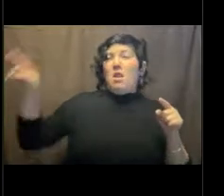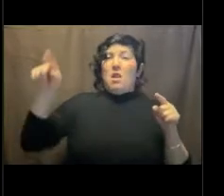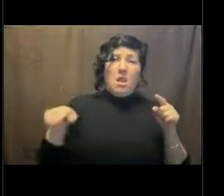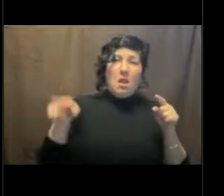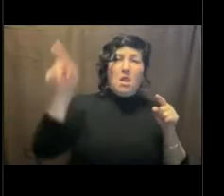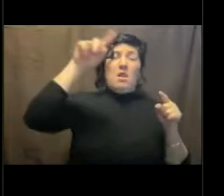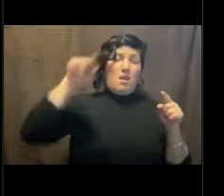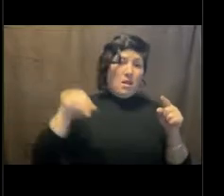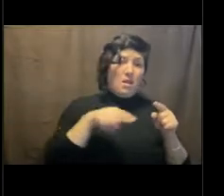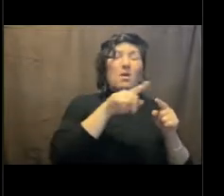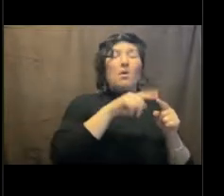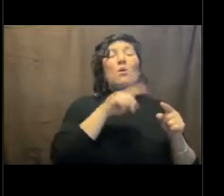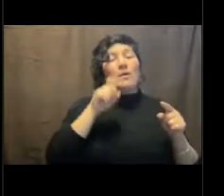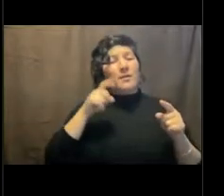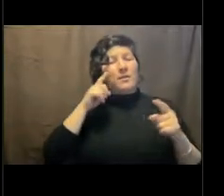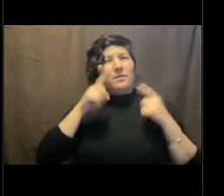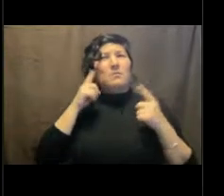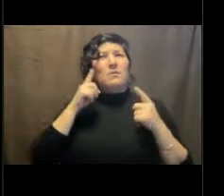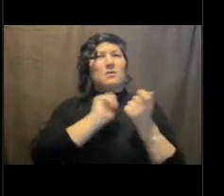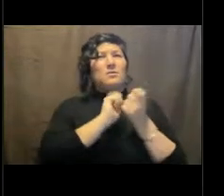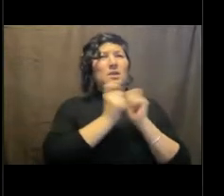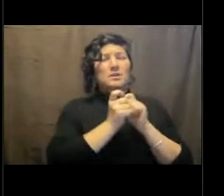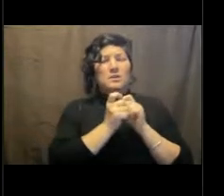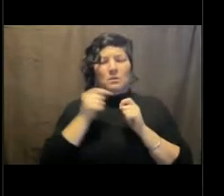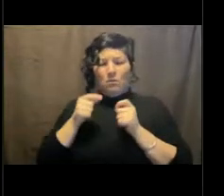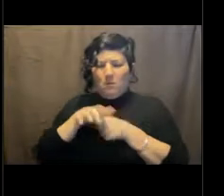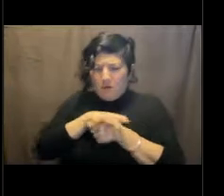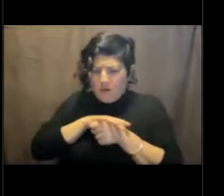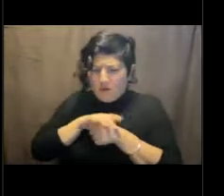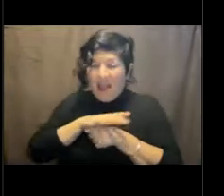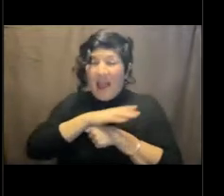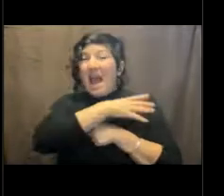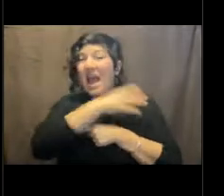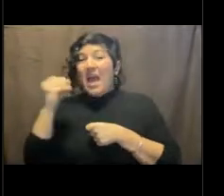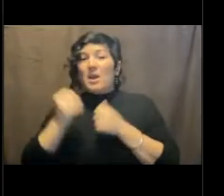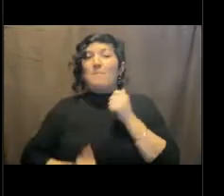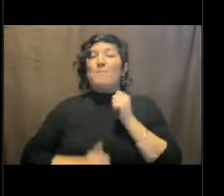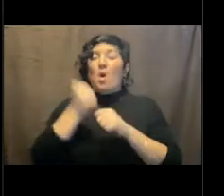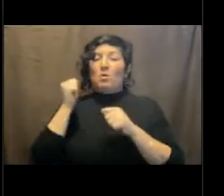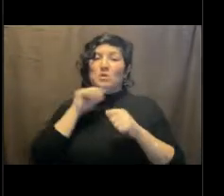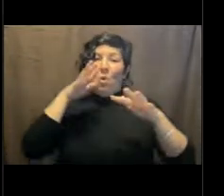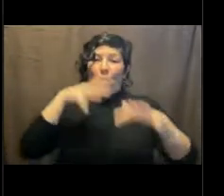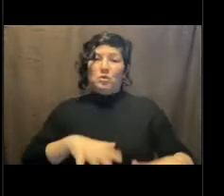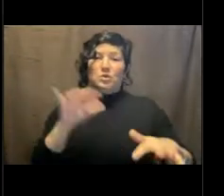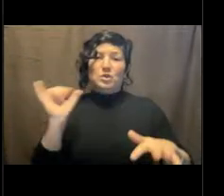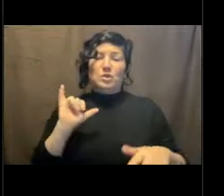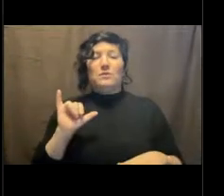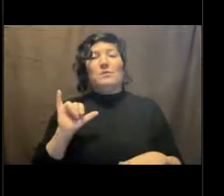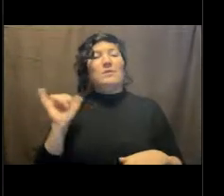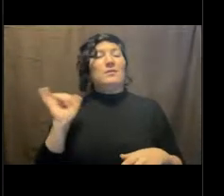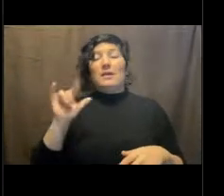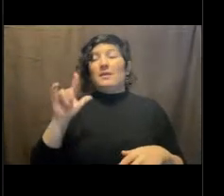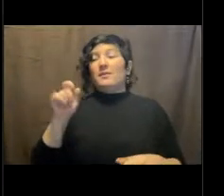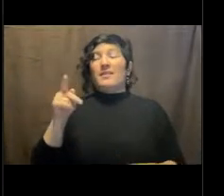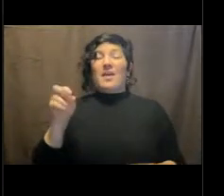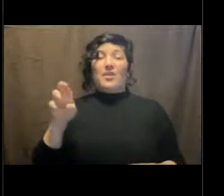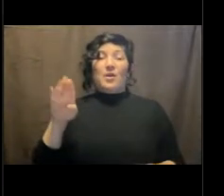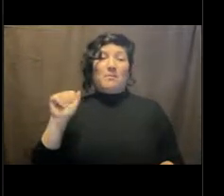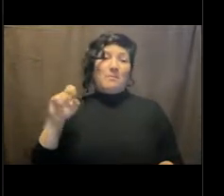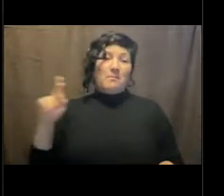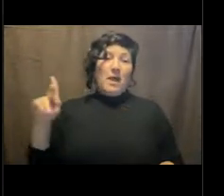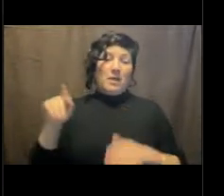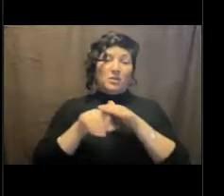have to consider not just changes in small parts of the ocean, but almost the entire ocean basin. For example, leatherback turtles here in the North Atlantic, they're using